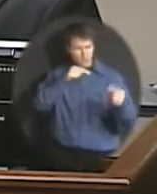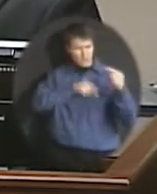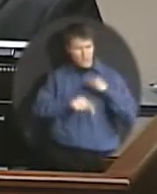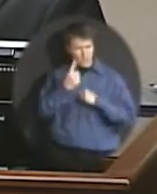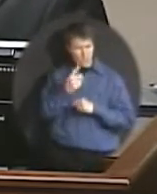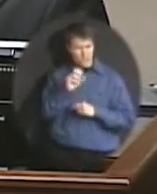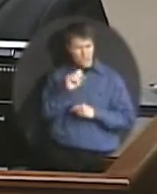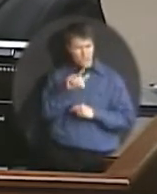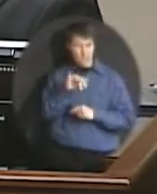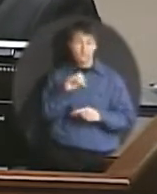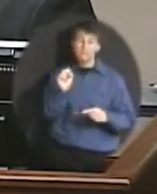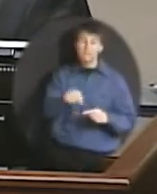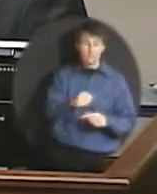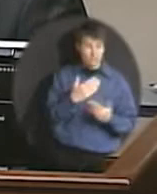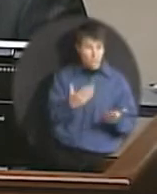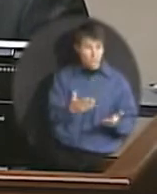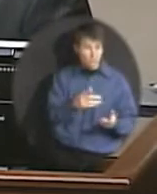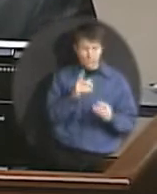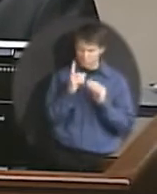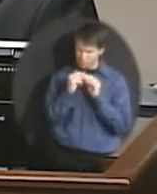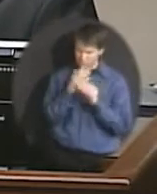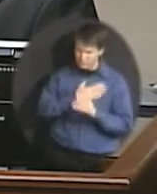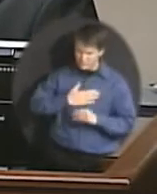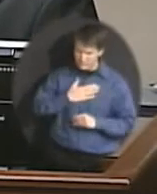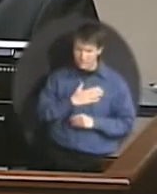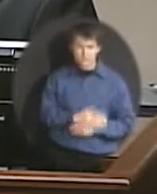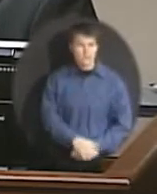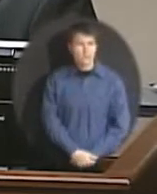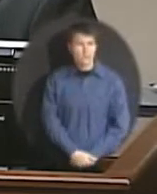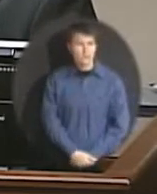Certainly. One more.